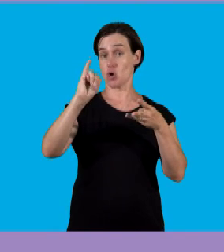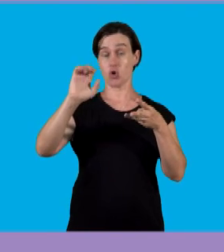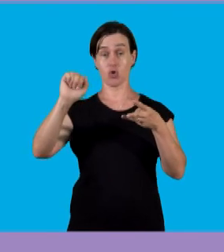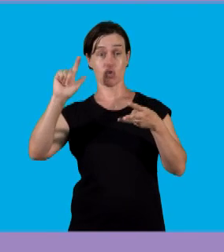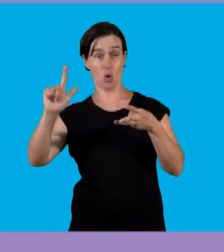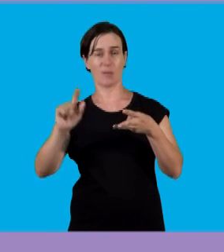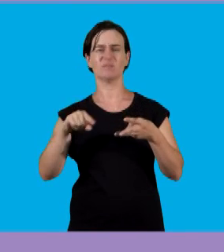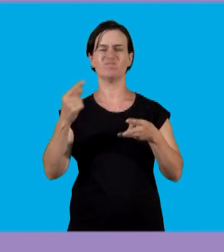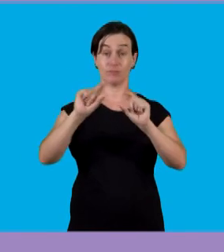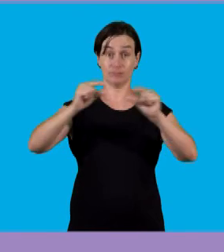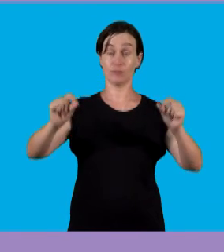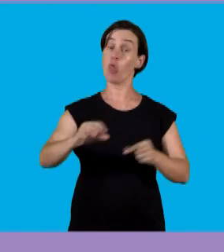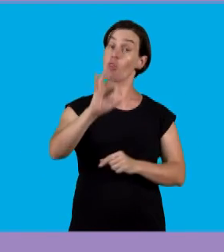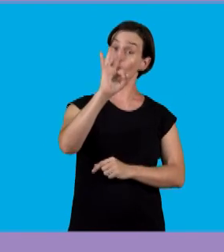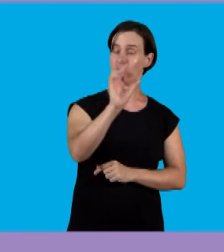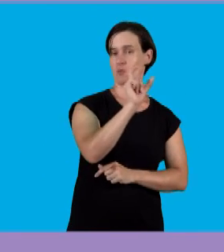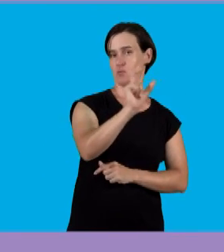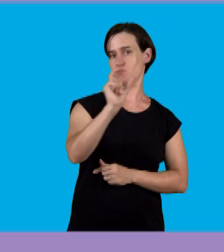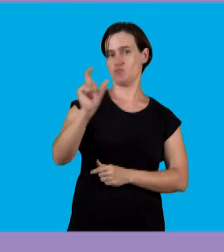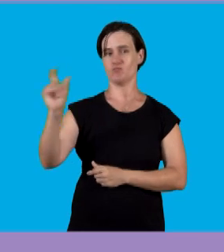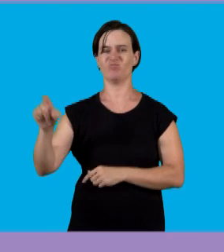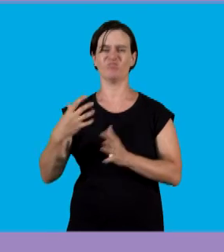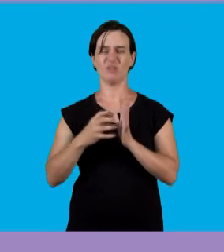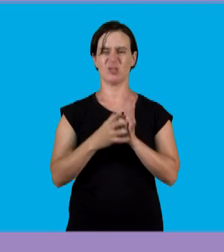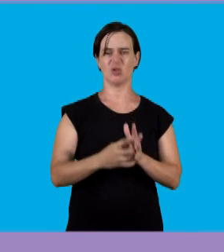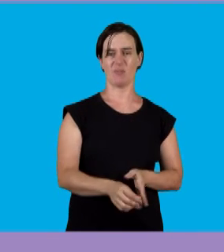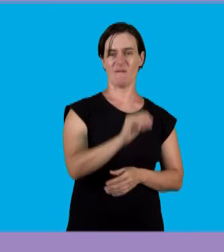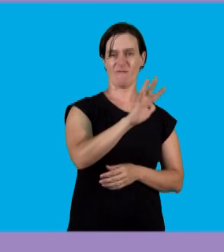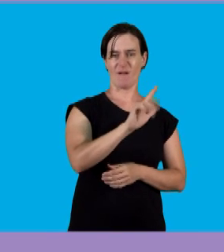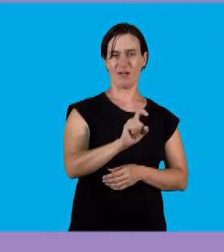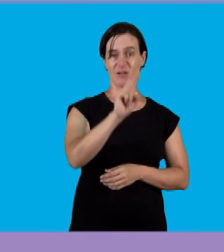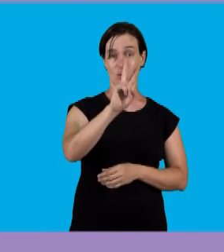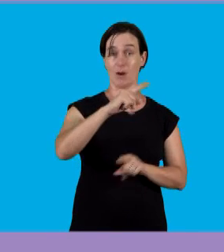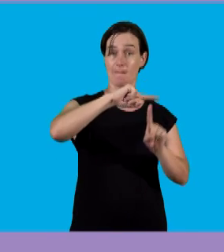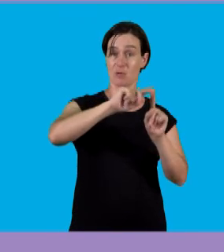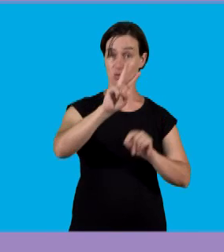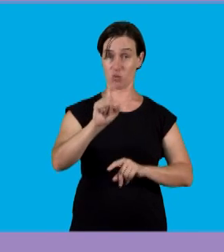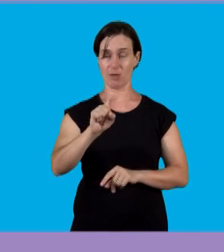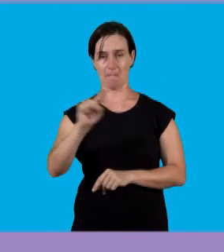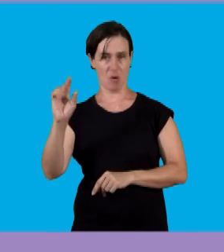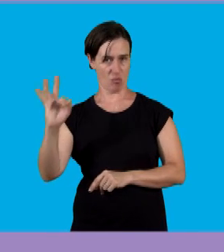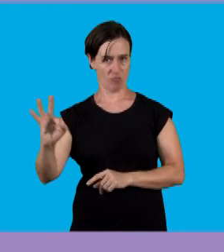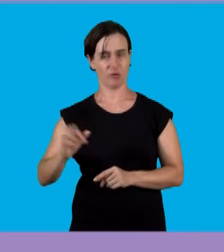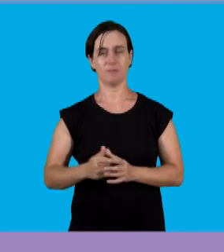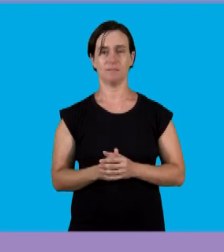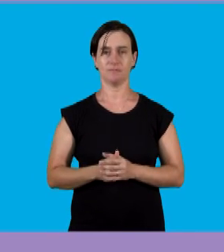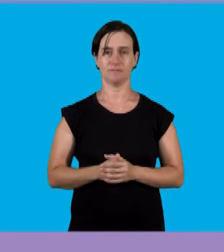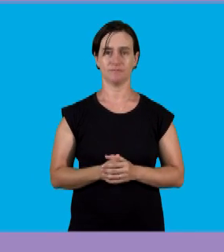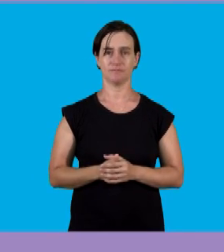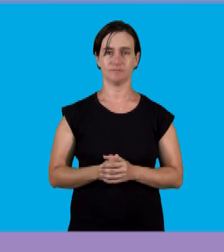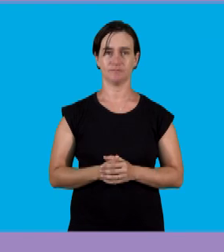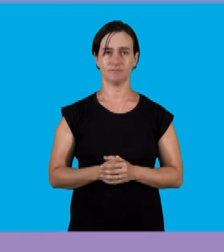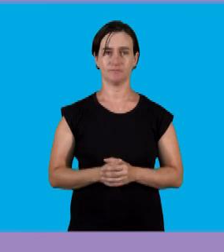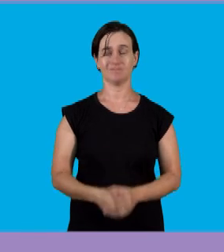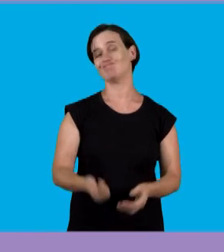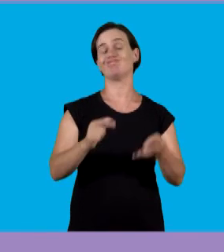squared minus 3. Then a trinomial is an expression with three terms, and that, for example, is 5x squared